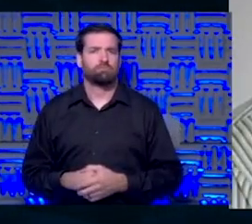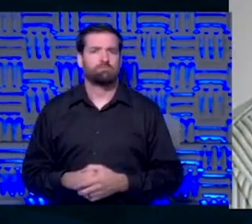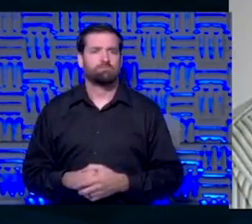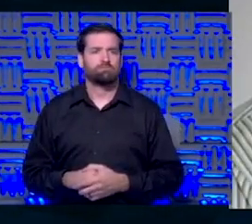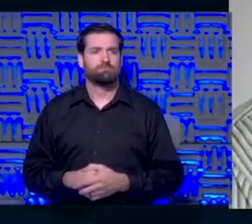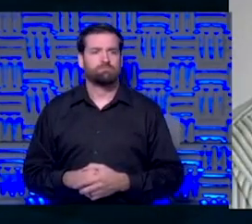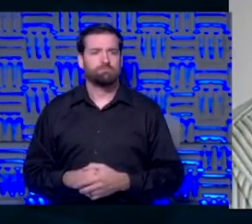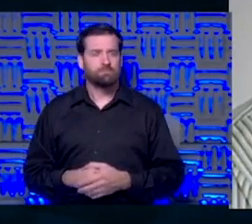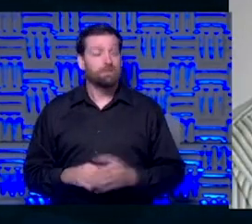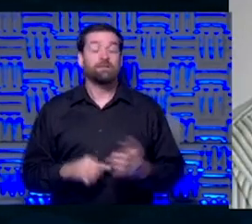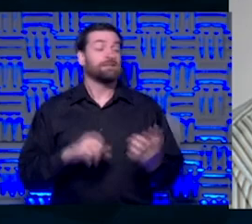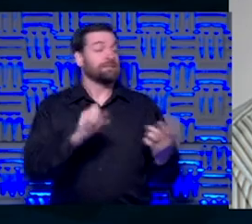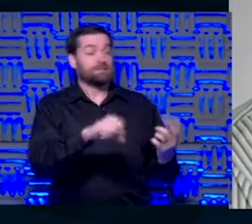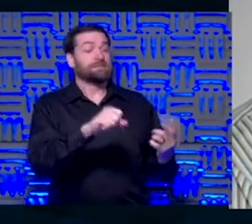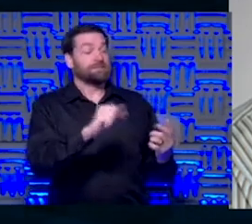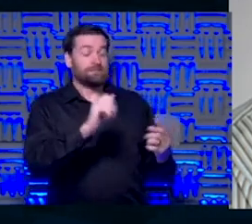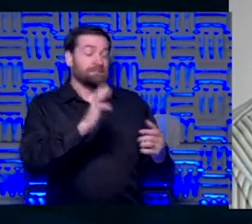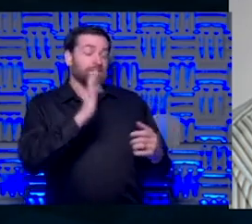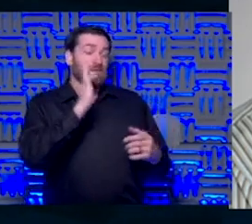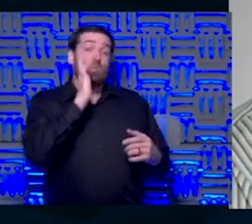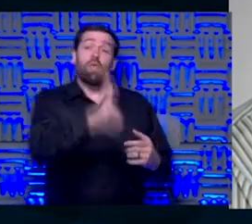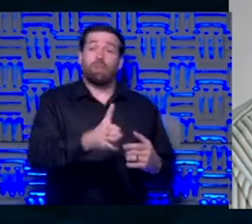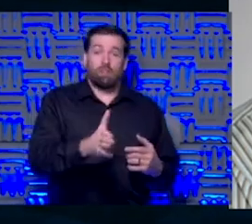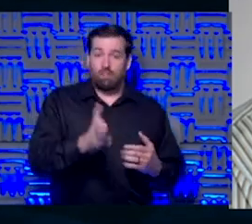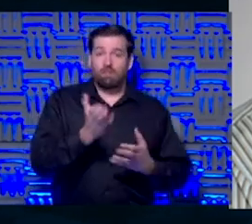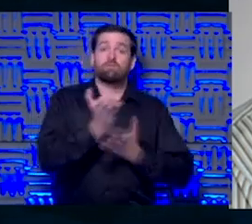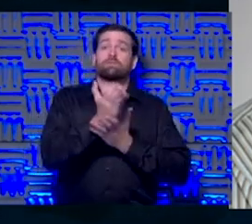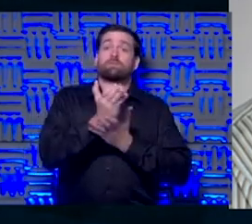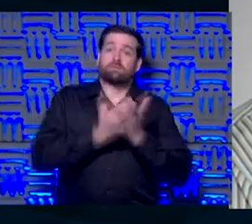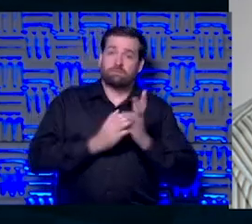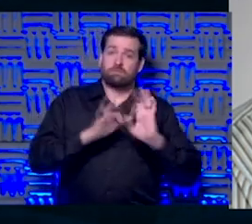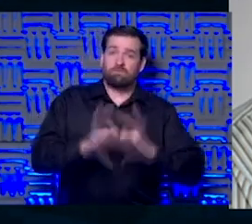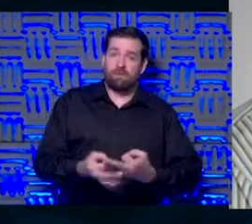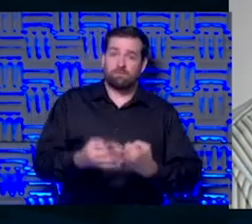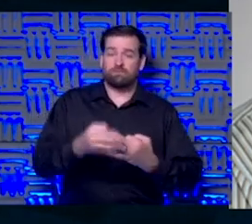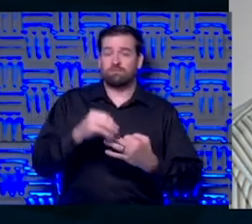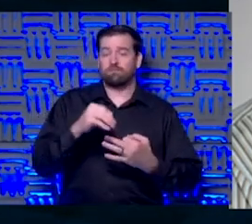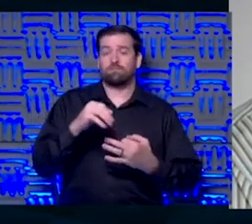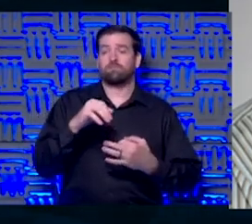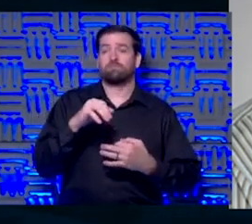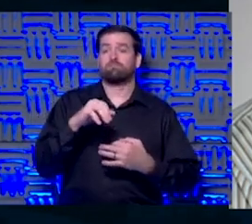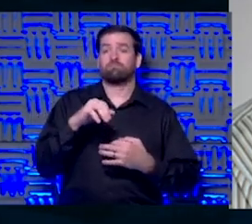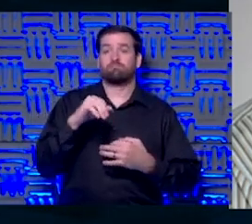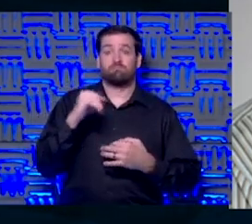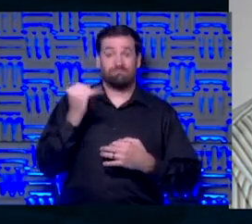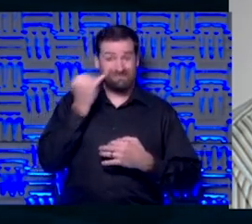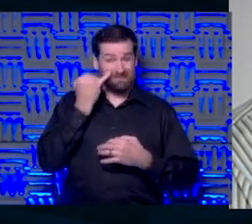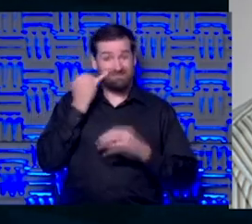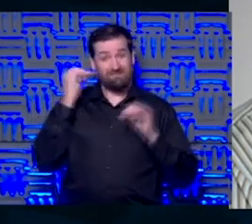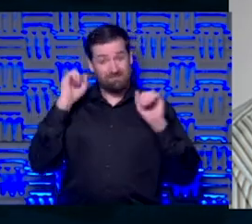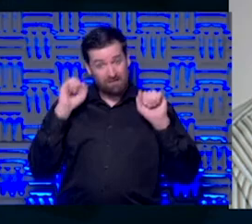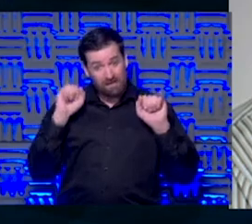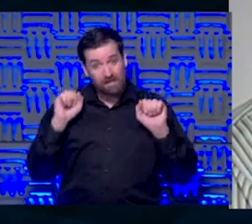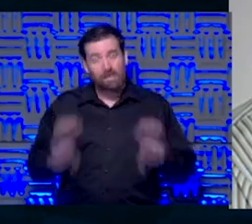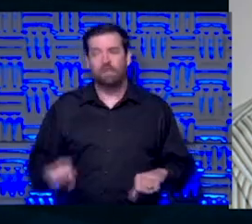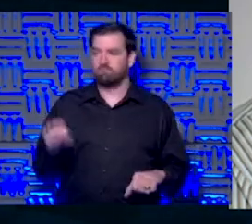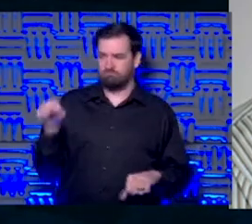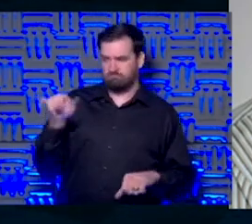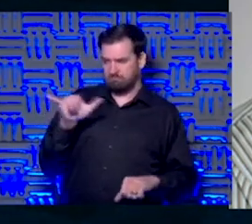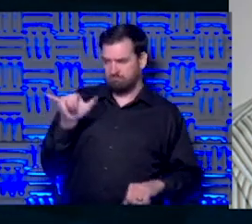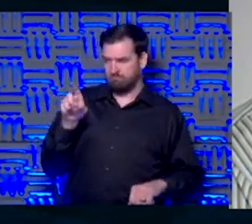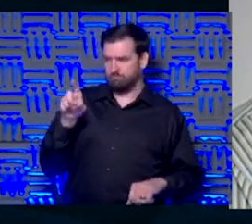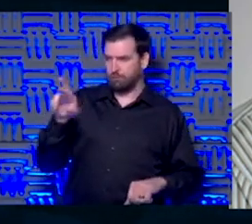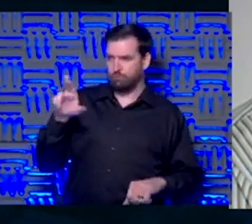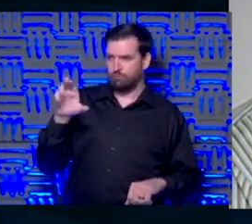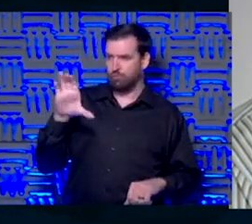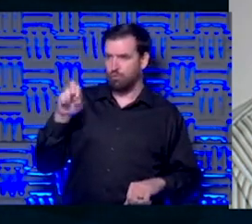Yeah, they will, and I think we will see some families that opt, even if we're able to do, as Dr. Corriveau mentioned, and